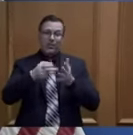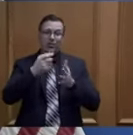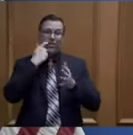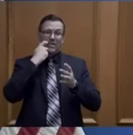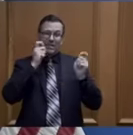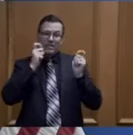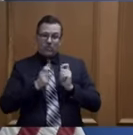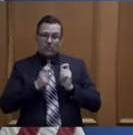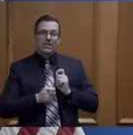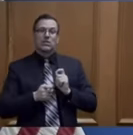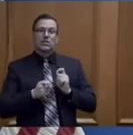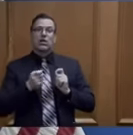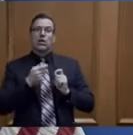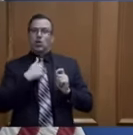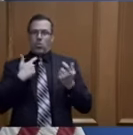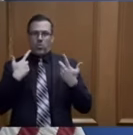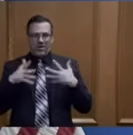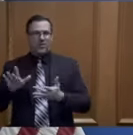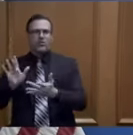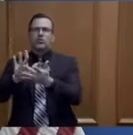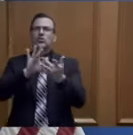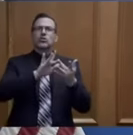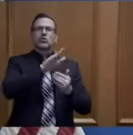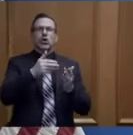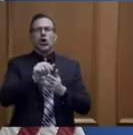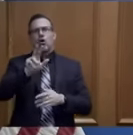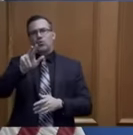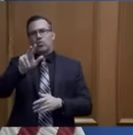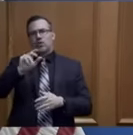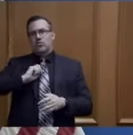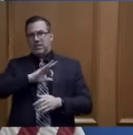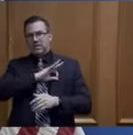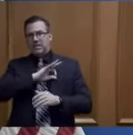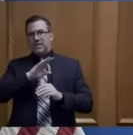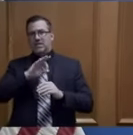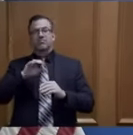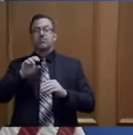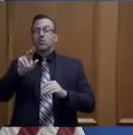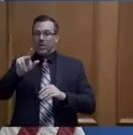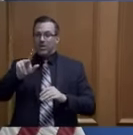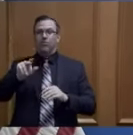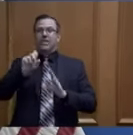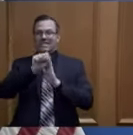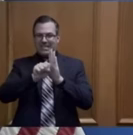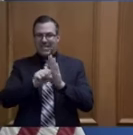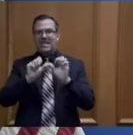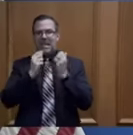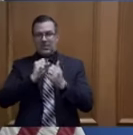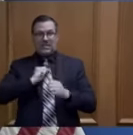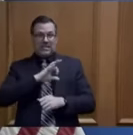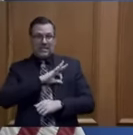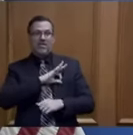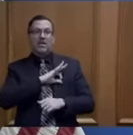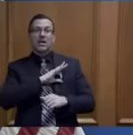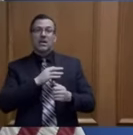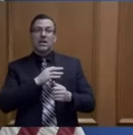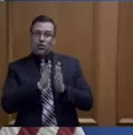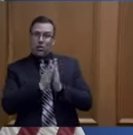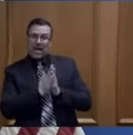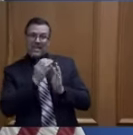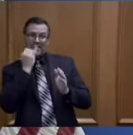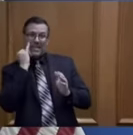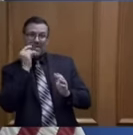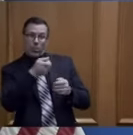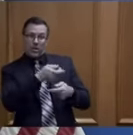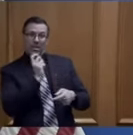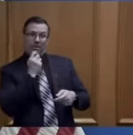out a call to all 23 state agencies for staff who would be interested in volunteering to be temporarily reassigned